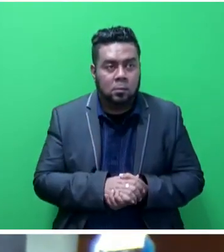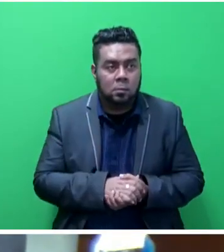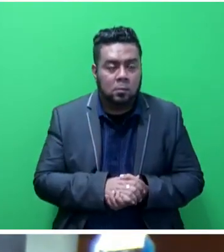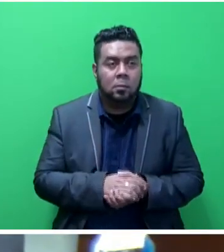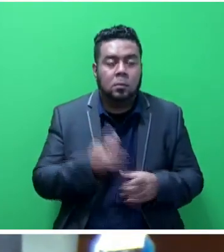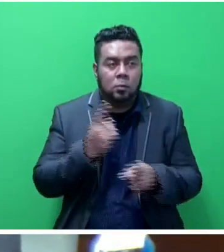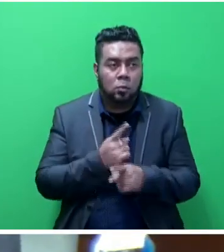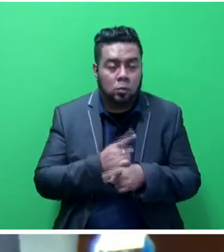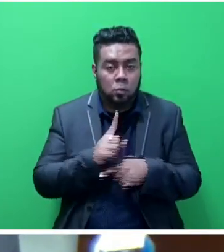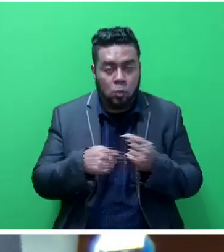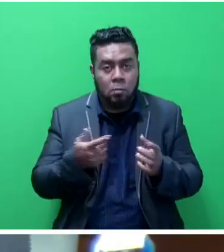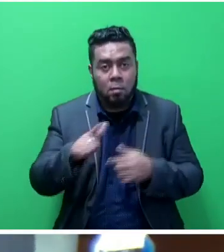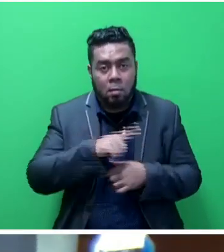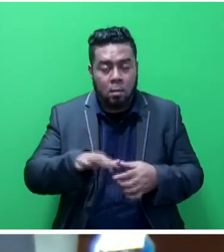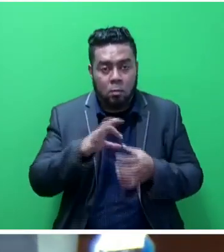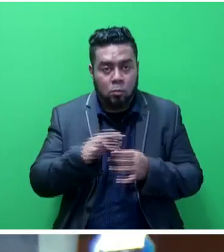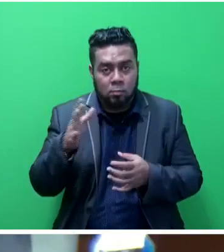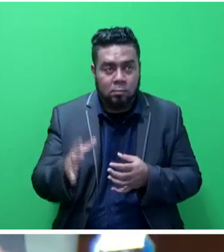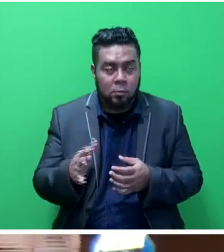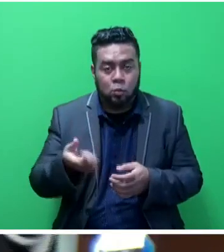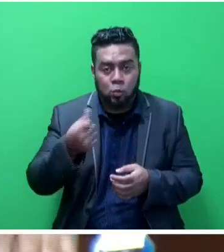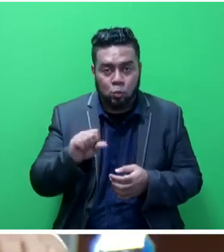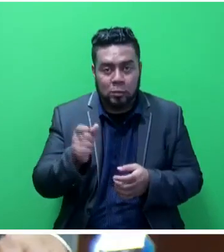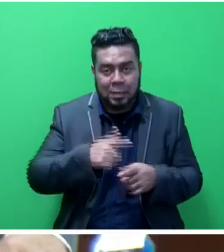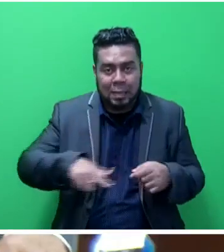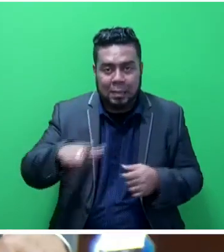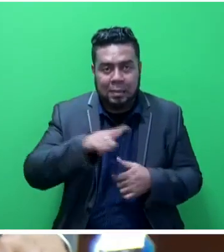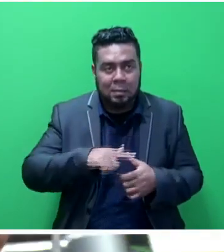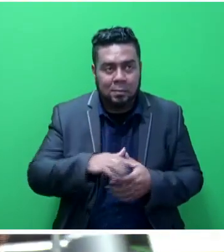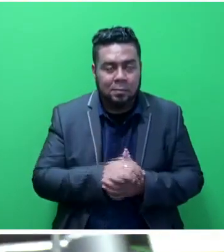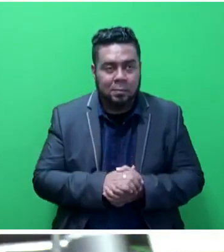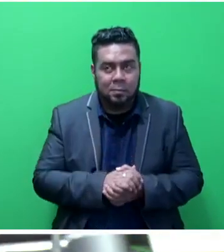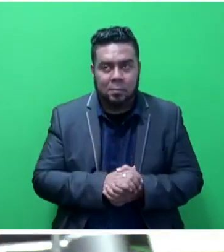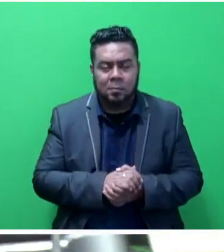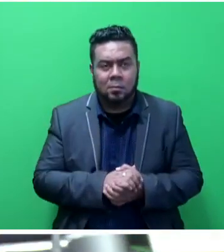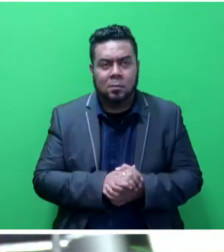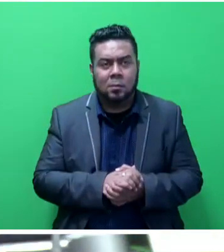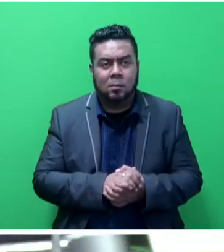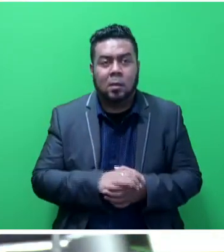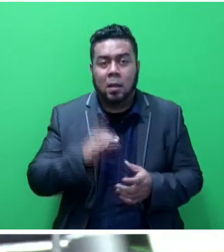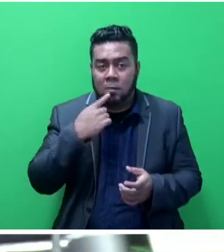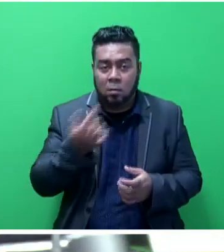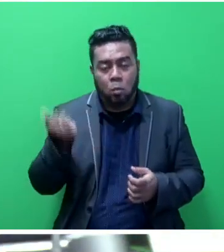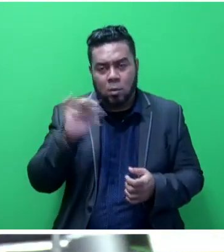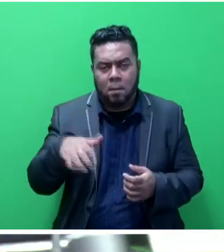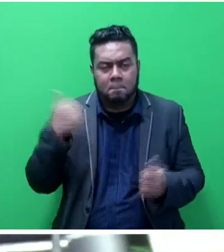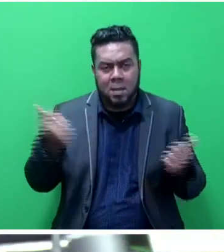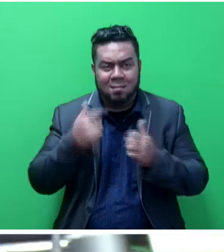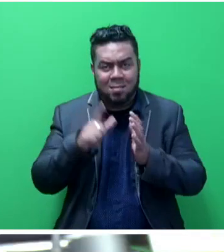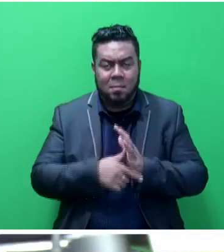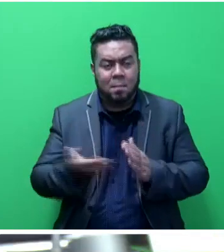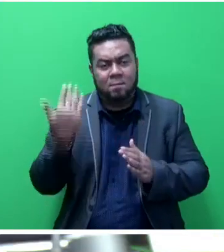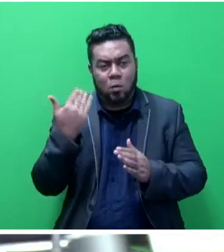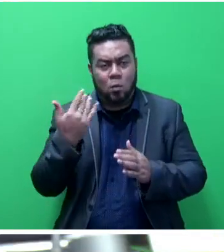talking to the landowners to utilize the land, put it into productive use, Mr. Speaker. And as I've said numerous times,